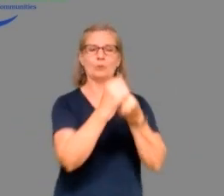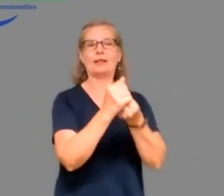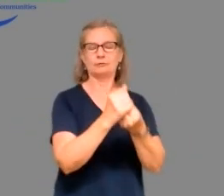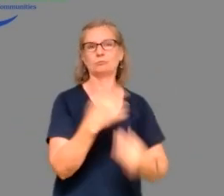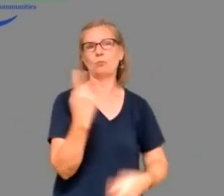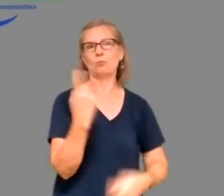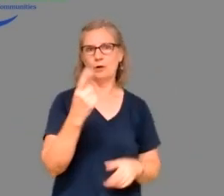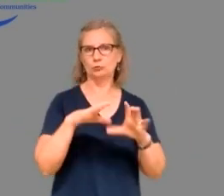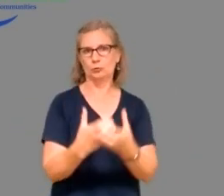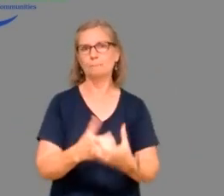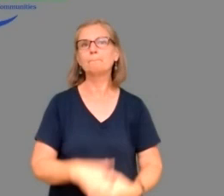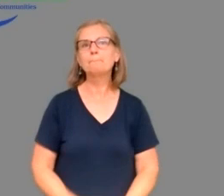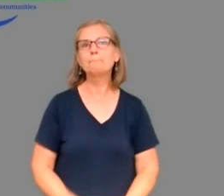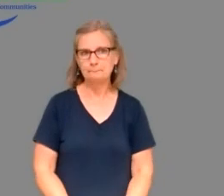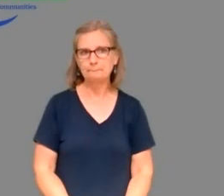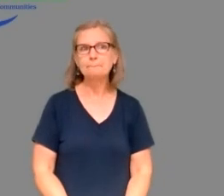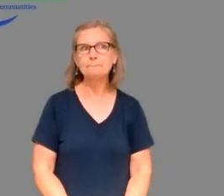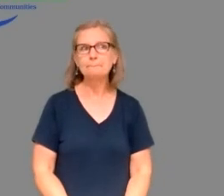Right.